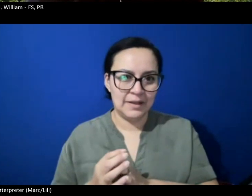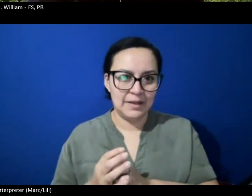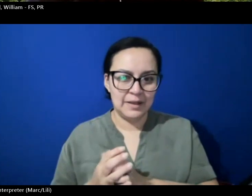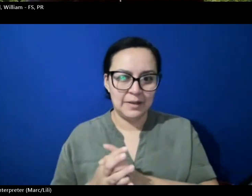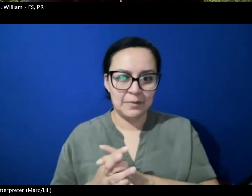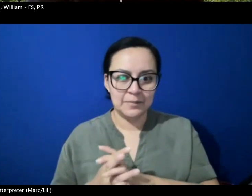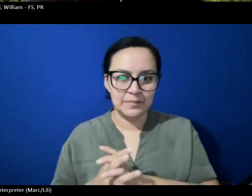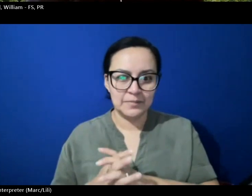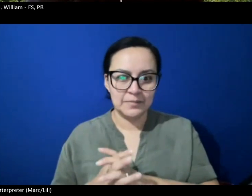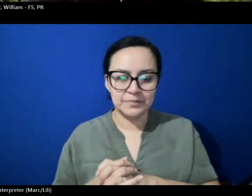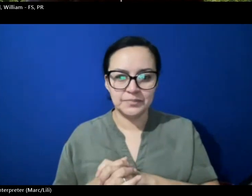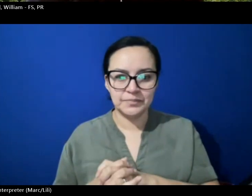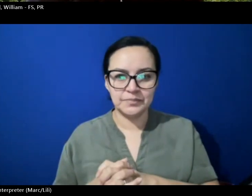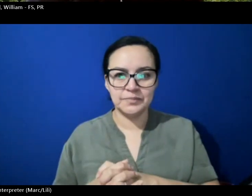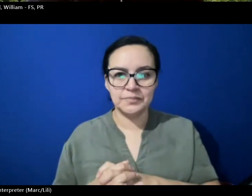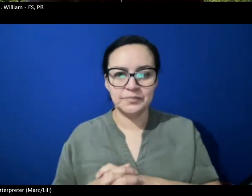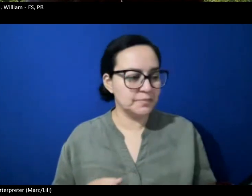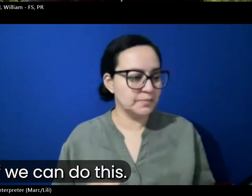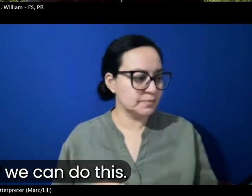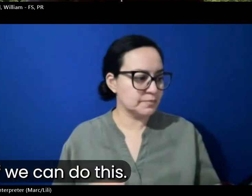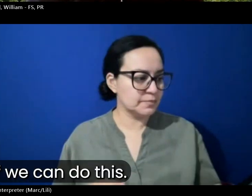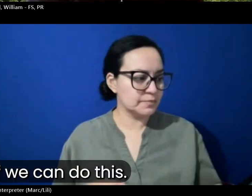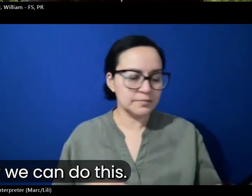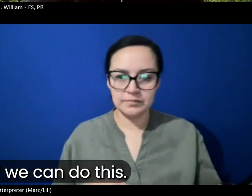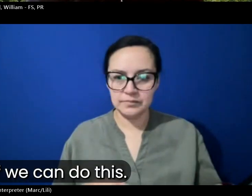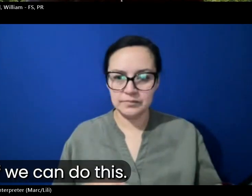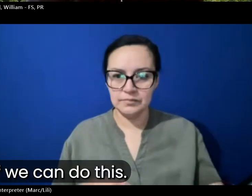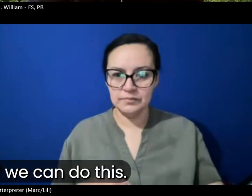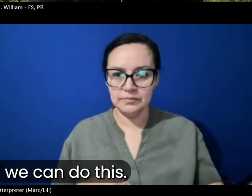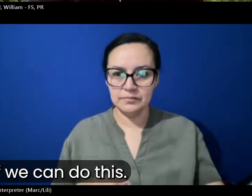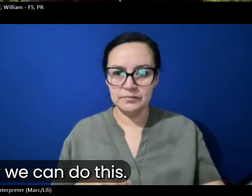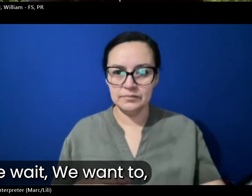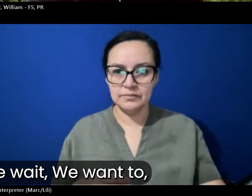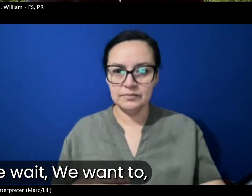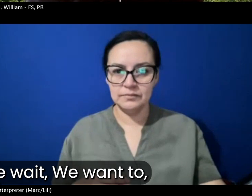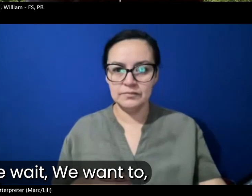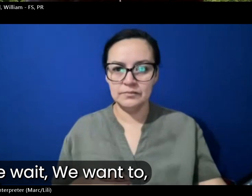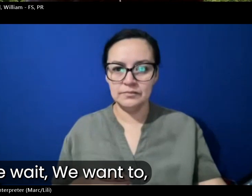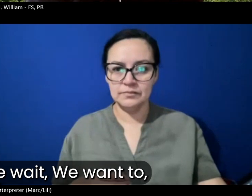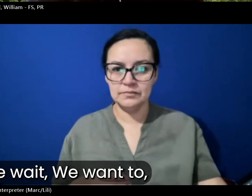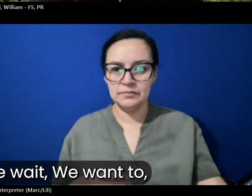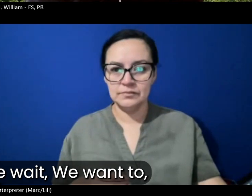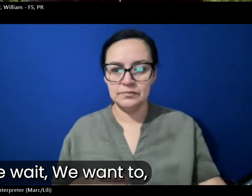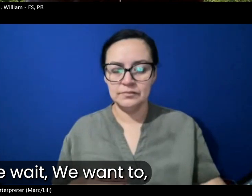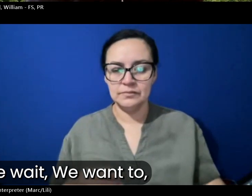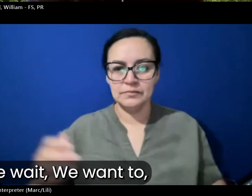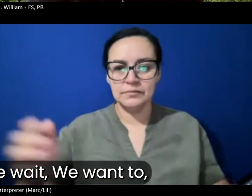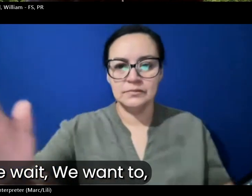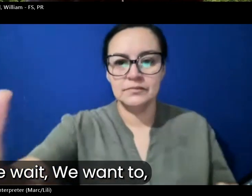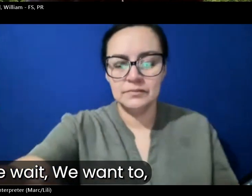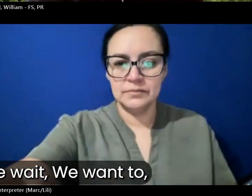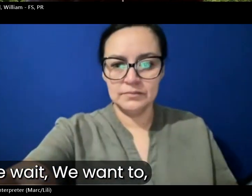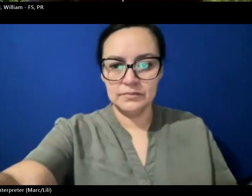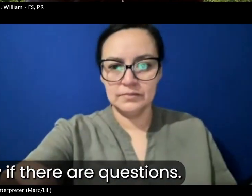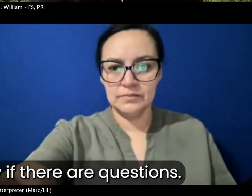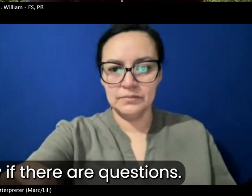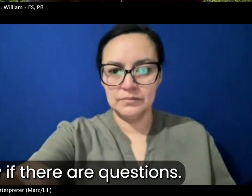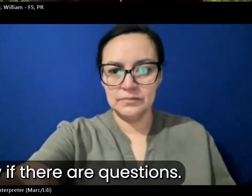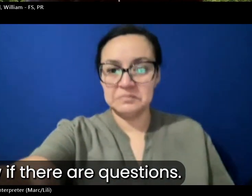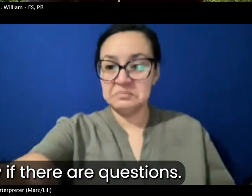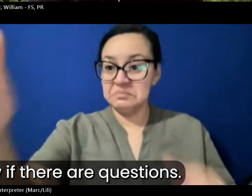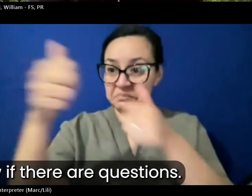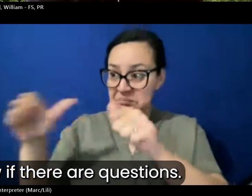Mientras vemos si se puede o no. Let's see if we can do this. Quiero ver si And hay while alguna we wait, presentación, alguna pregunta.